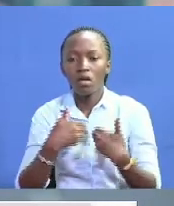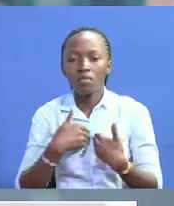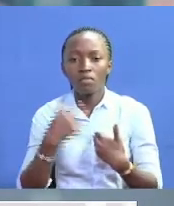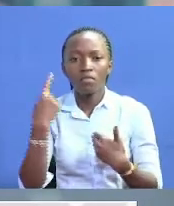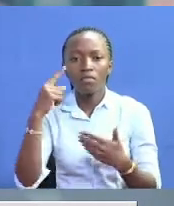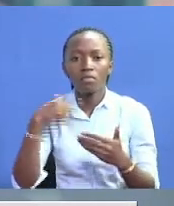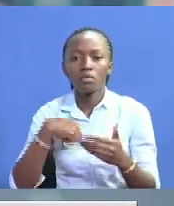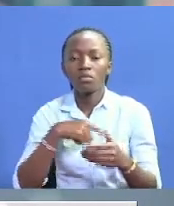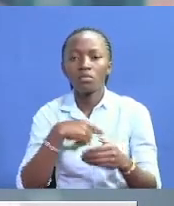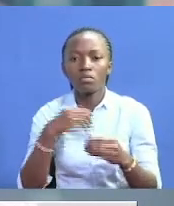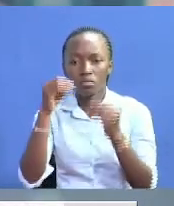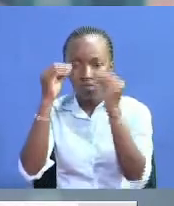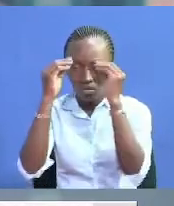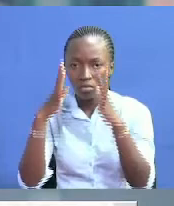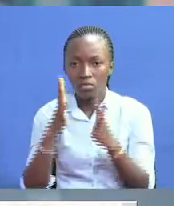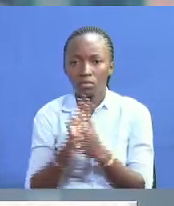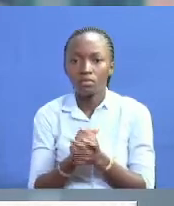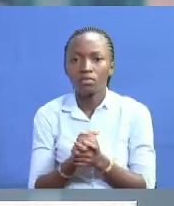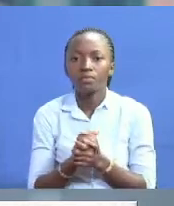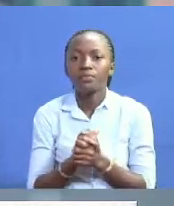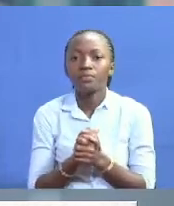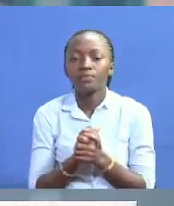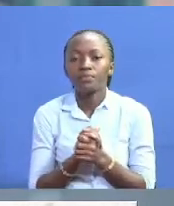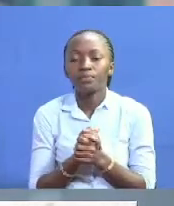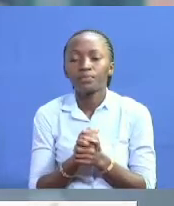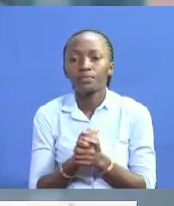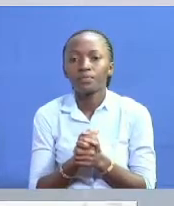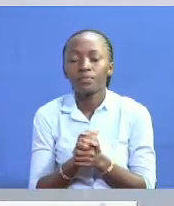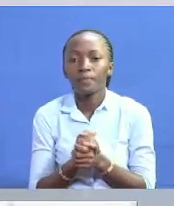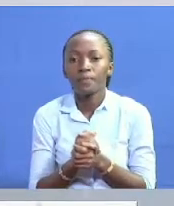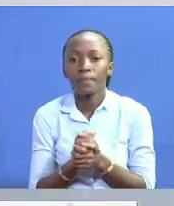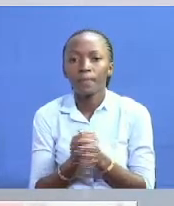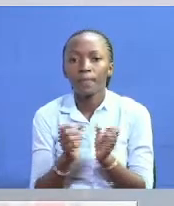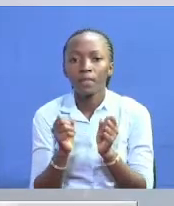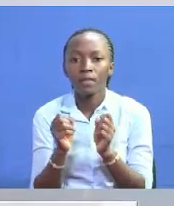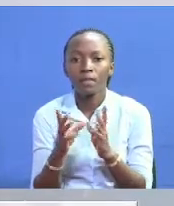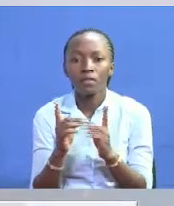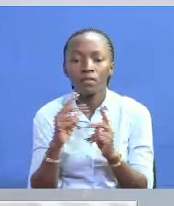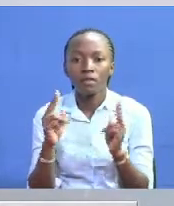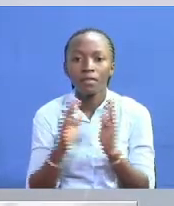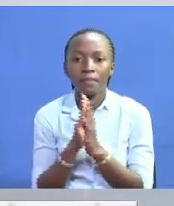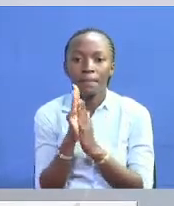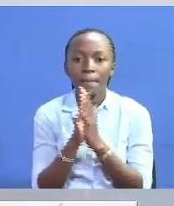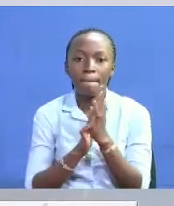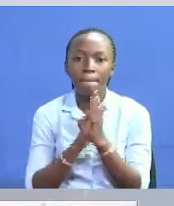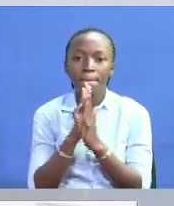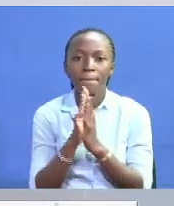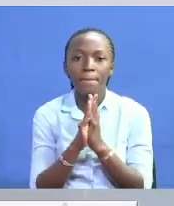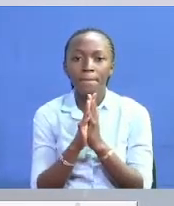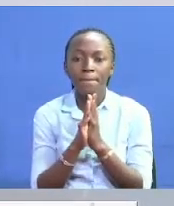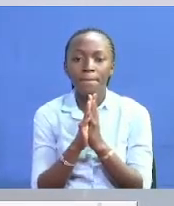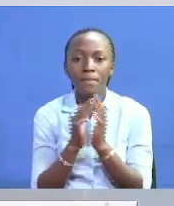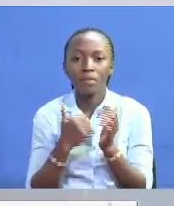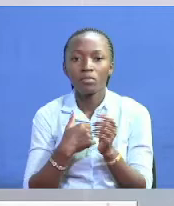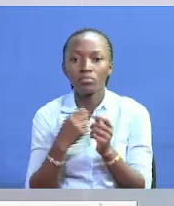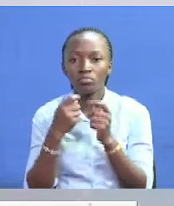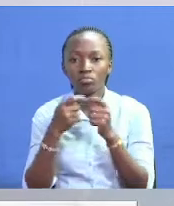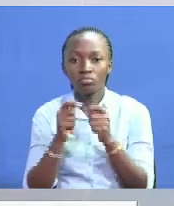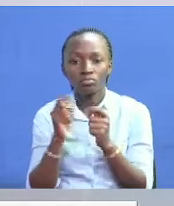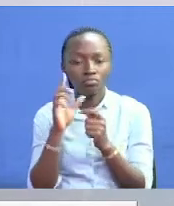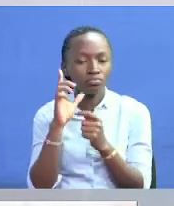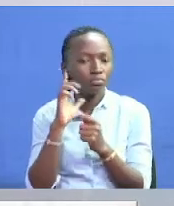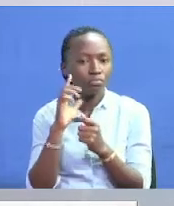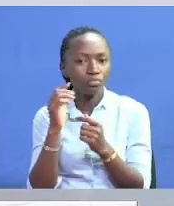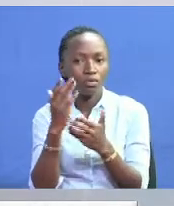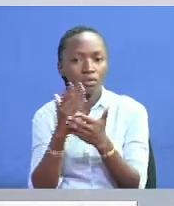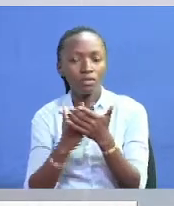a country that would be very suitable to stay in the future. All right. Interesting. Now, of course, just trying to listen